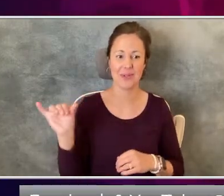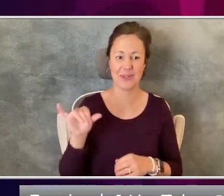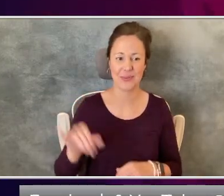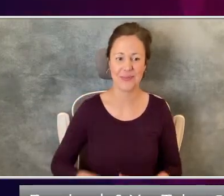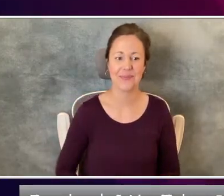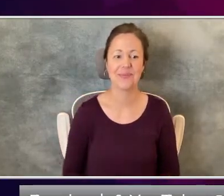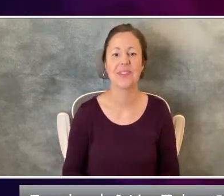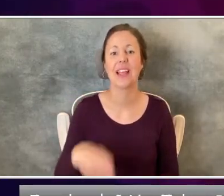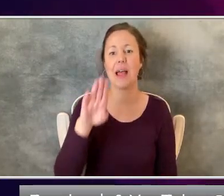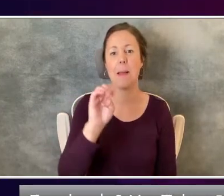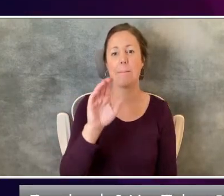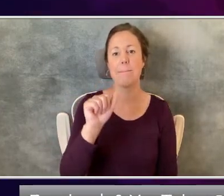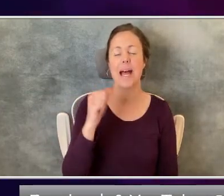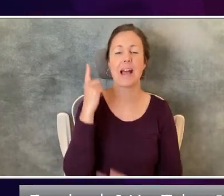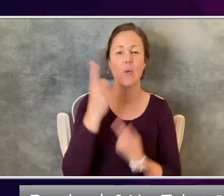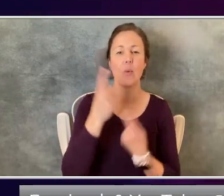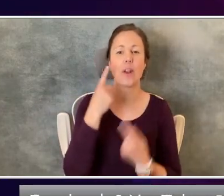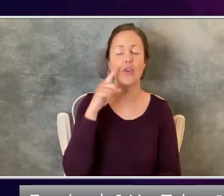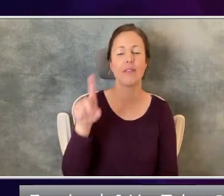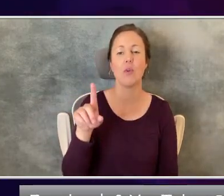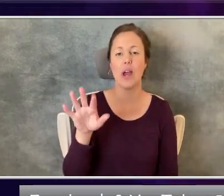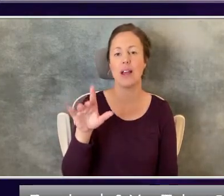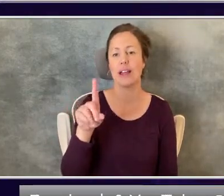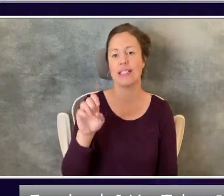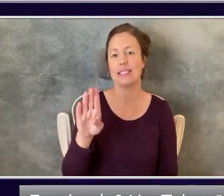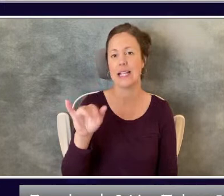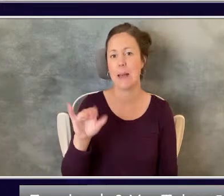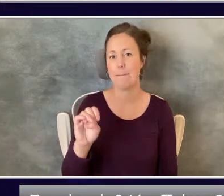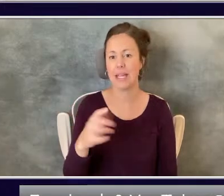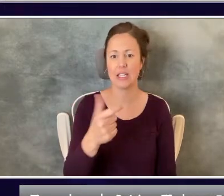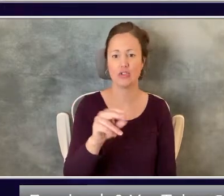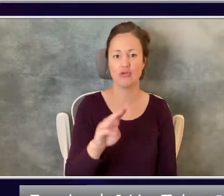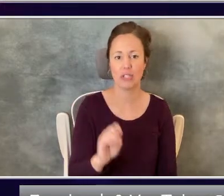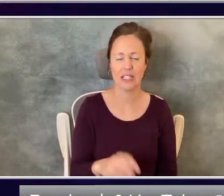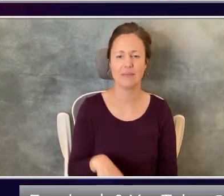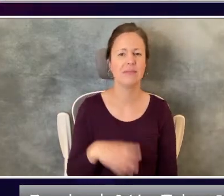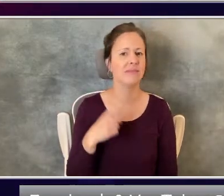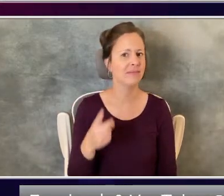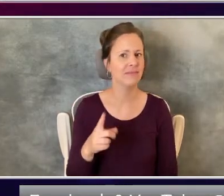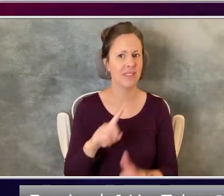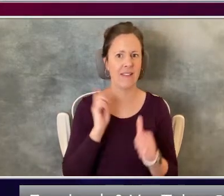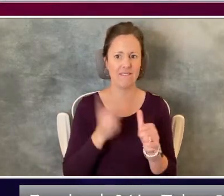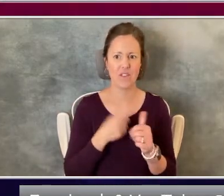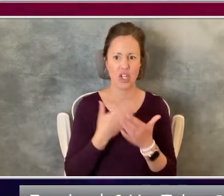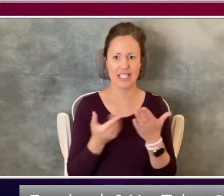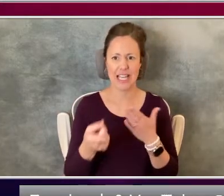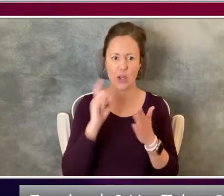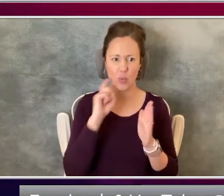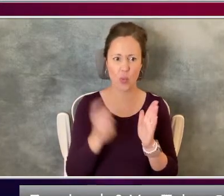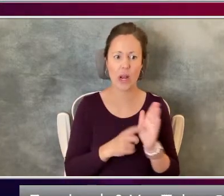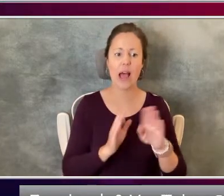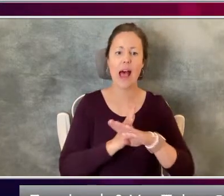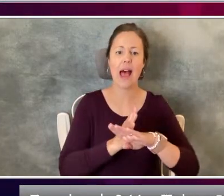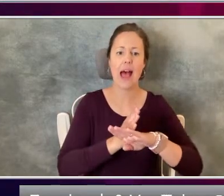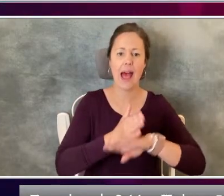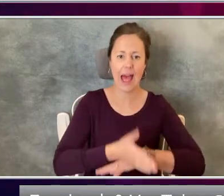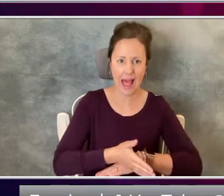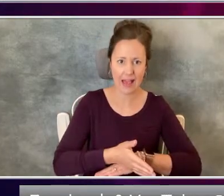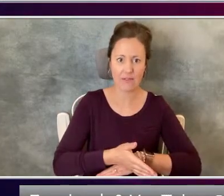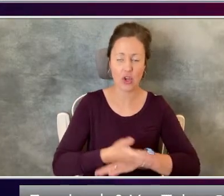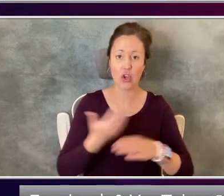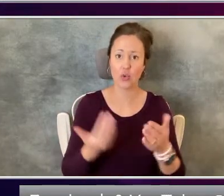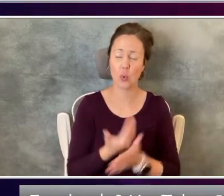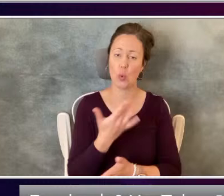question for Debbie and Gene. Becca would like to know, what was the first thing you noticed after Gene got his new